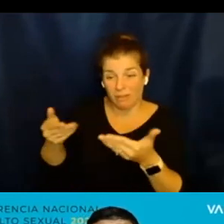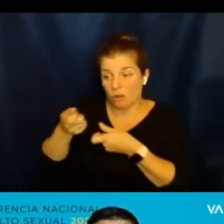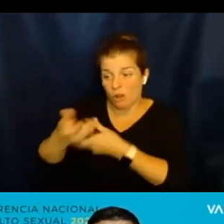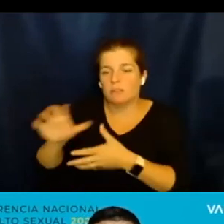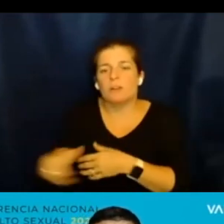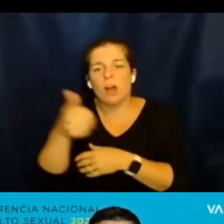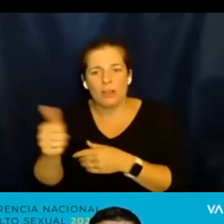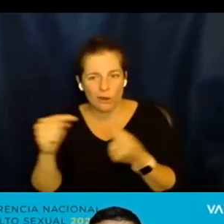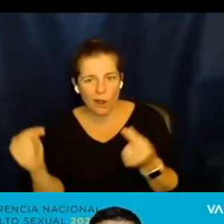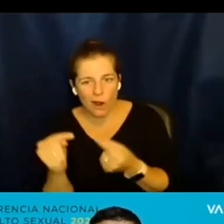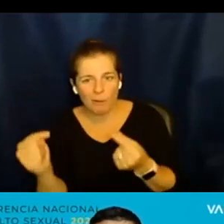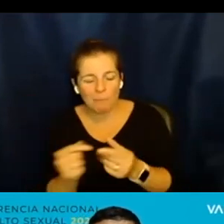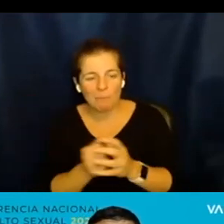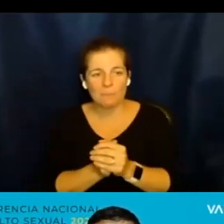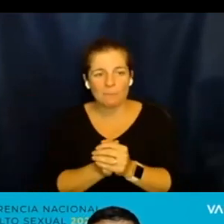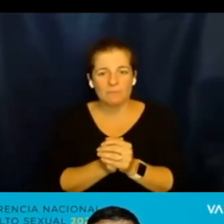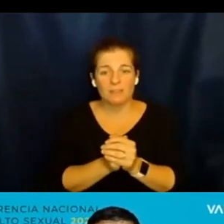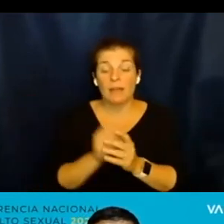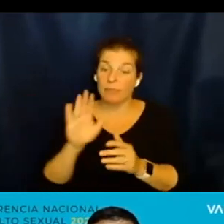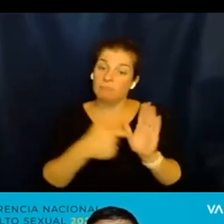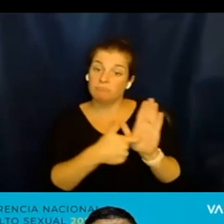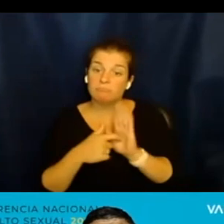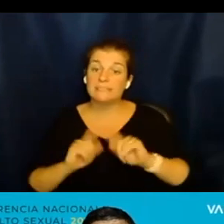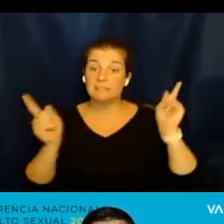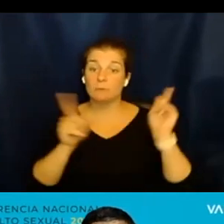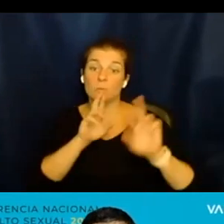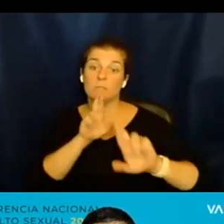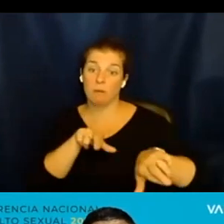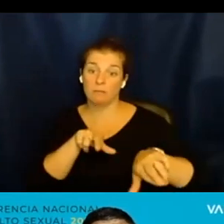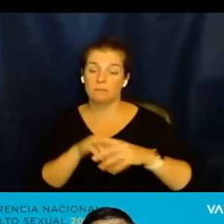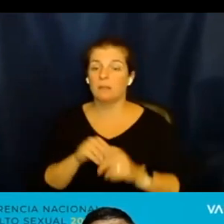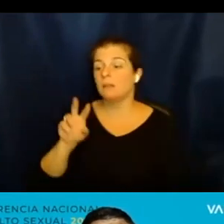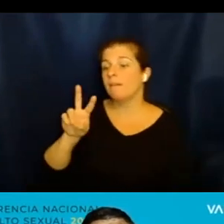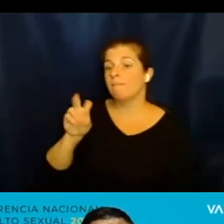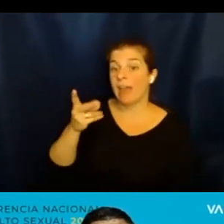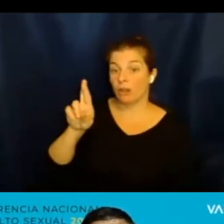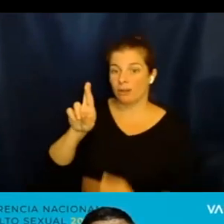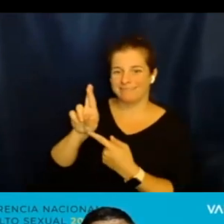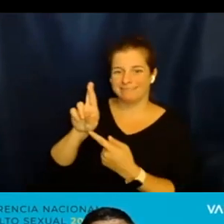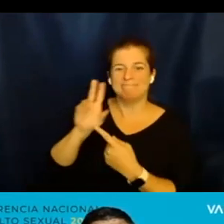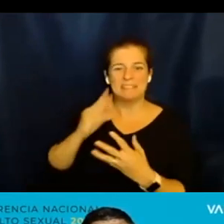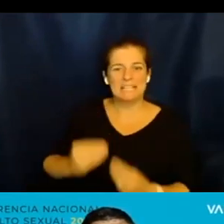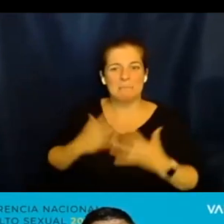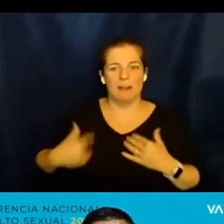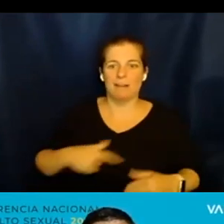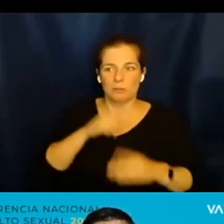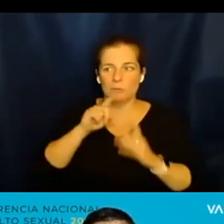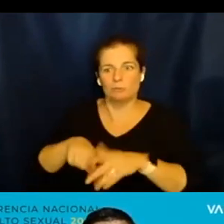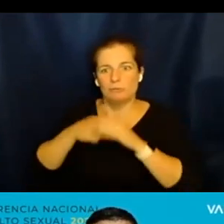that need a different response. In our case, with valor, valor was the inspiration for us to begin this work.